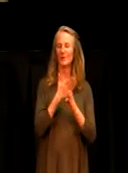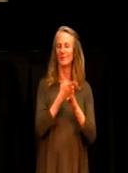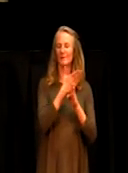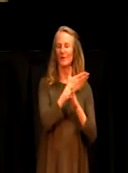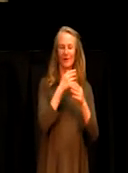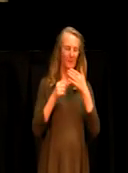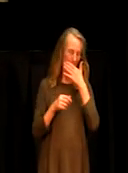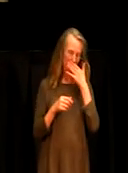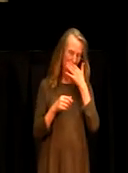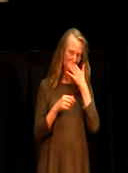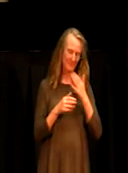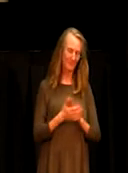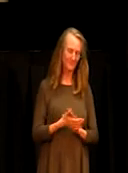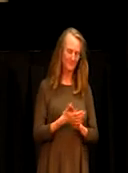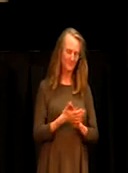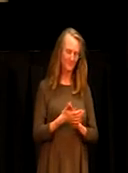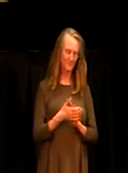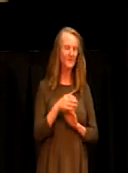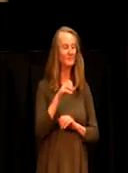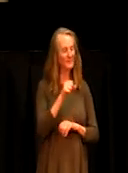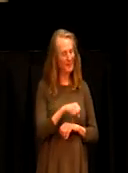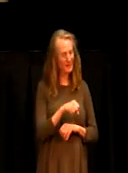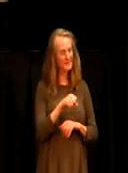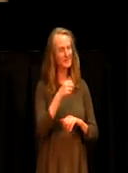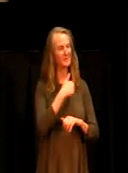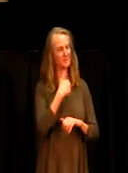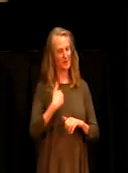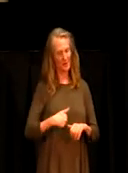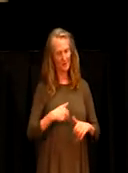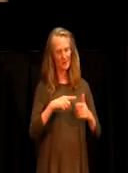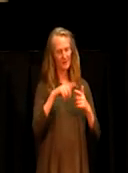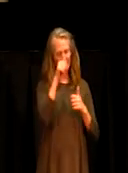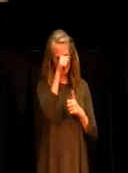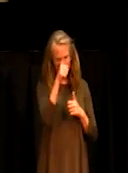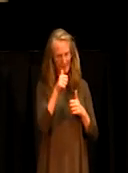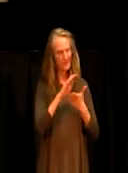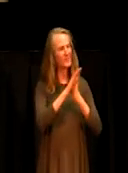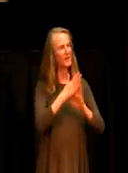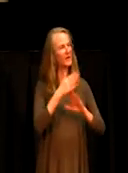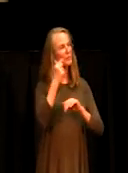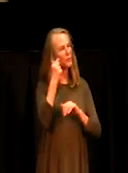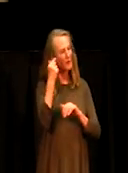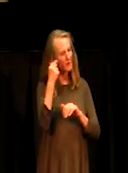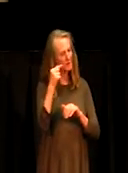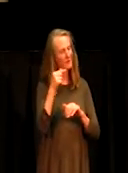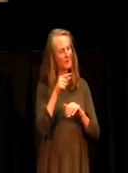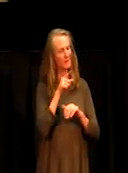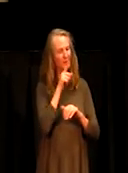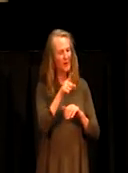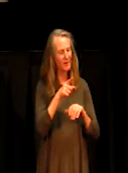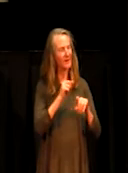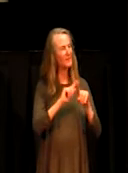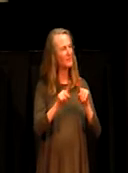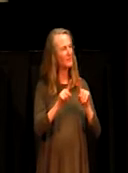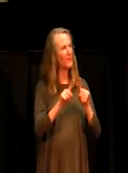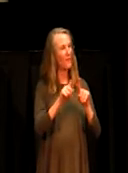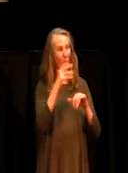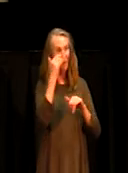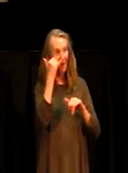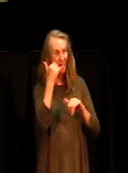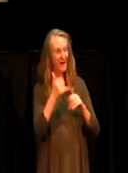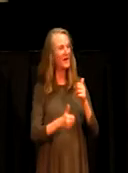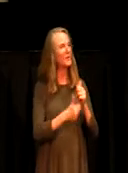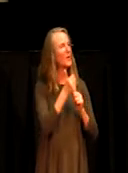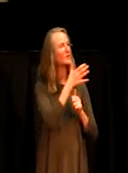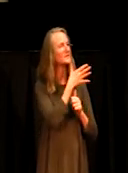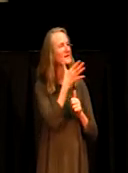isn't it the case that, yes, it was greening, but some of the greening of those countries was mostly agriculture, and some of